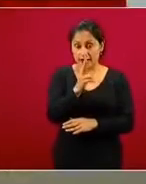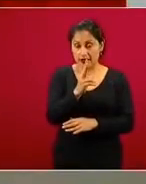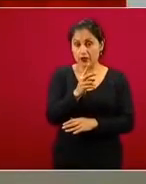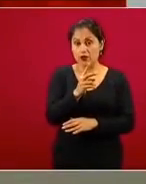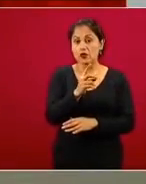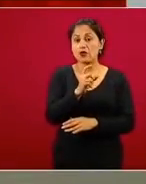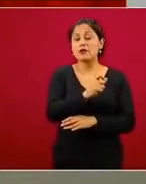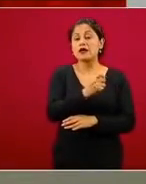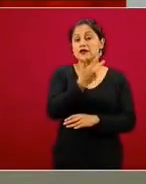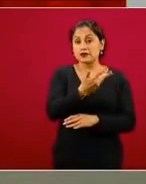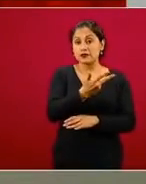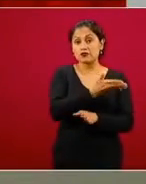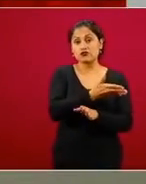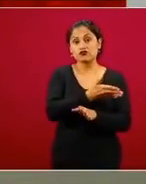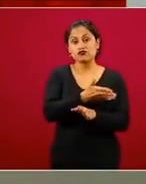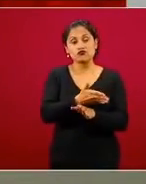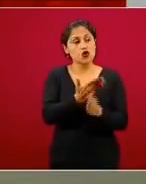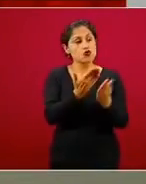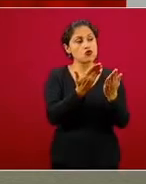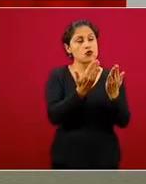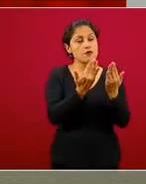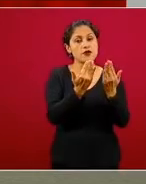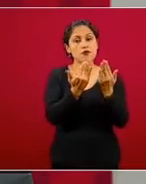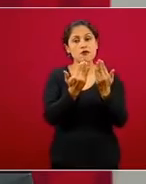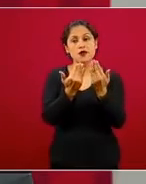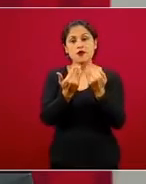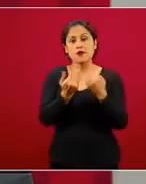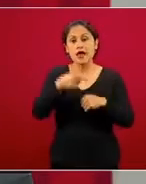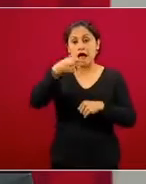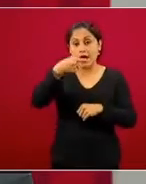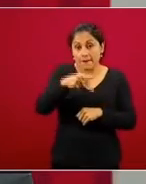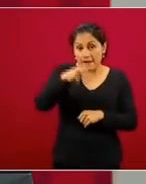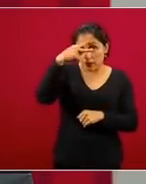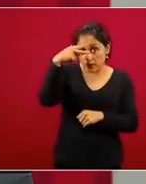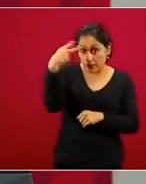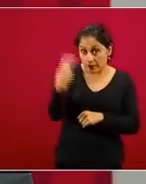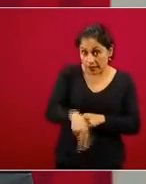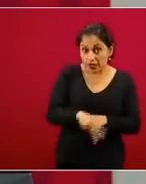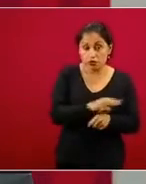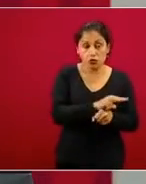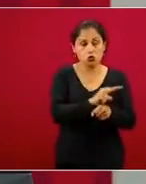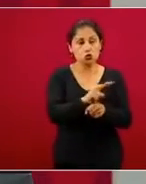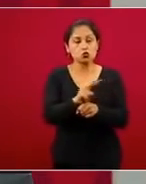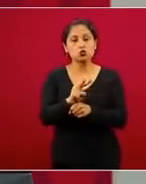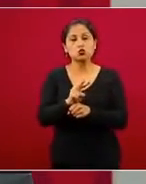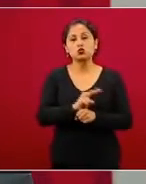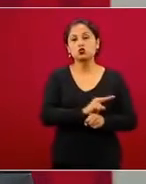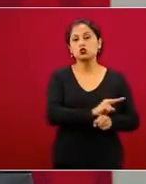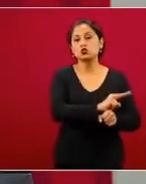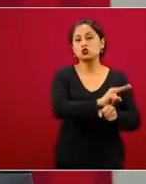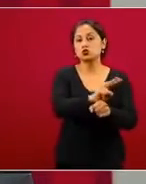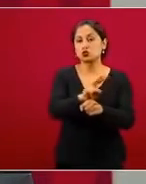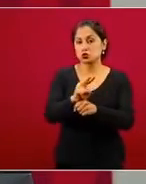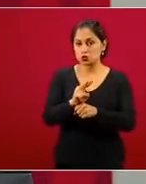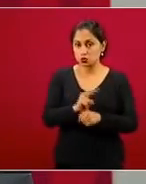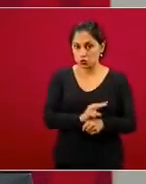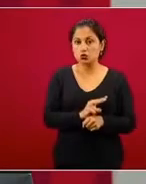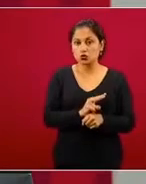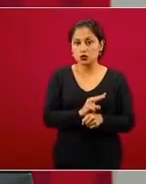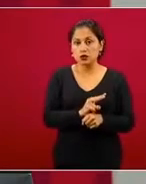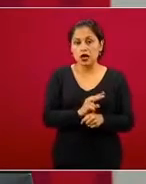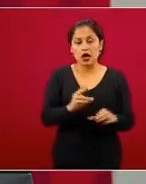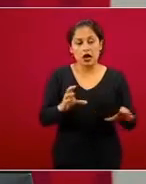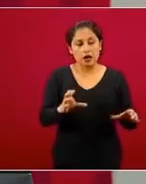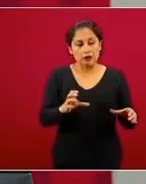28th. We first had a change in the occurrence rate, meaning in the beginning we didn't